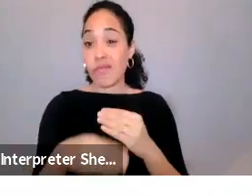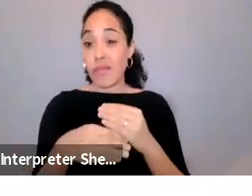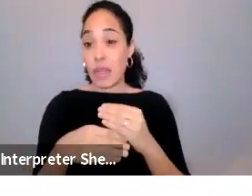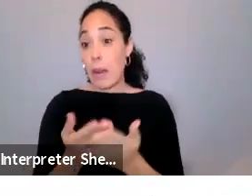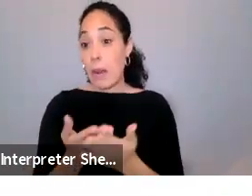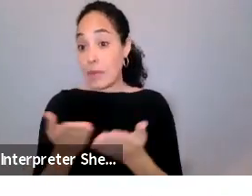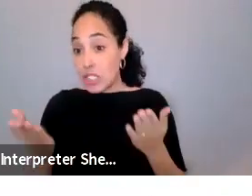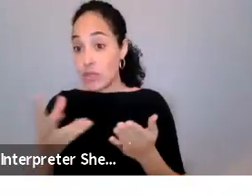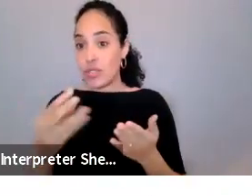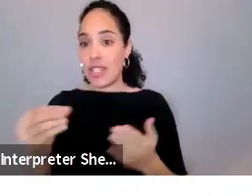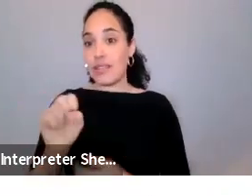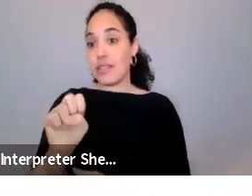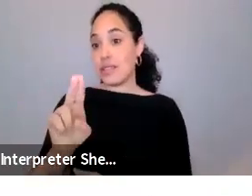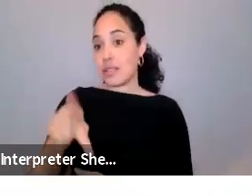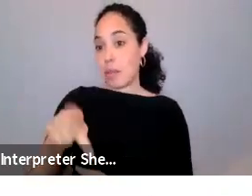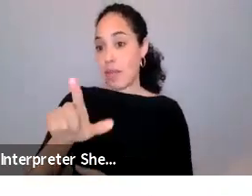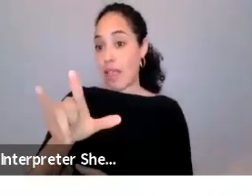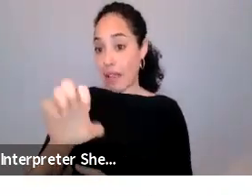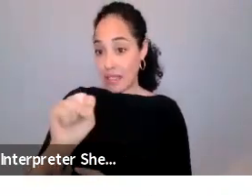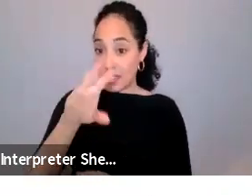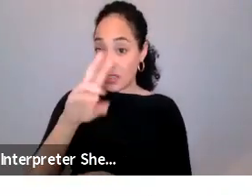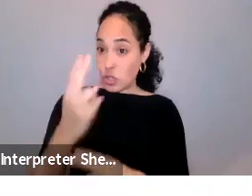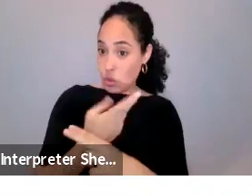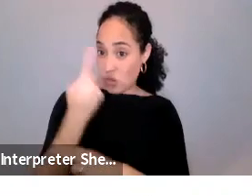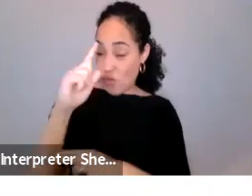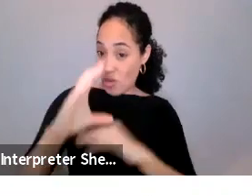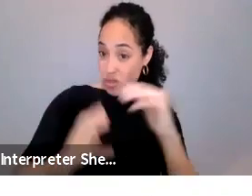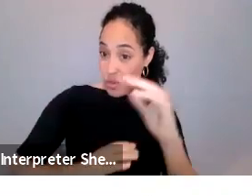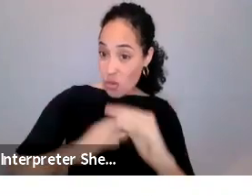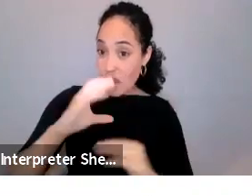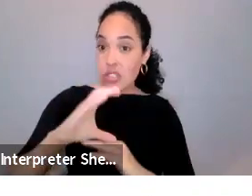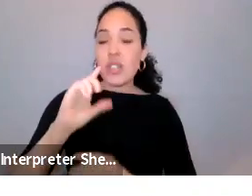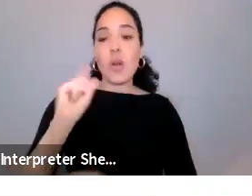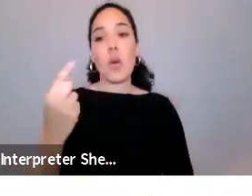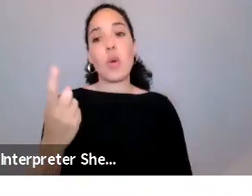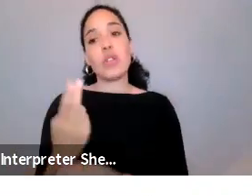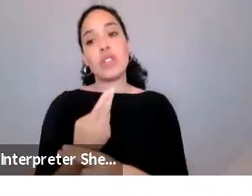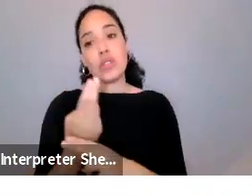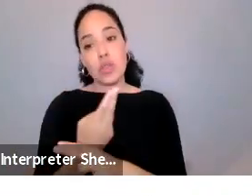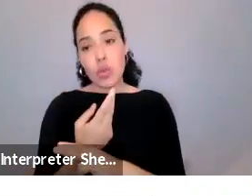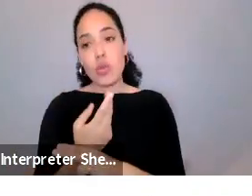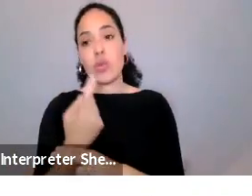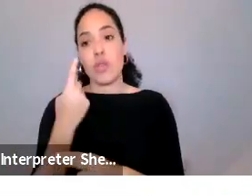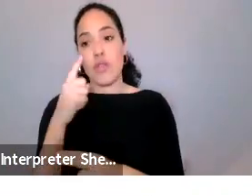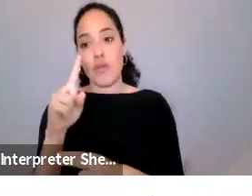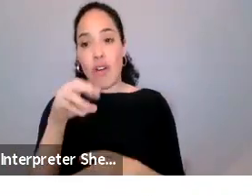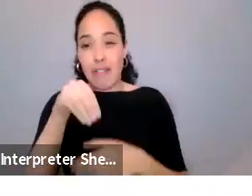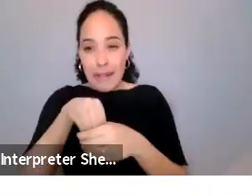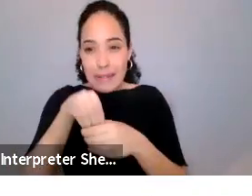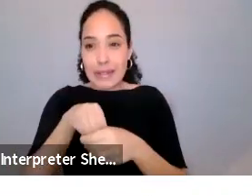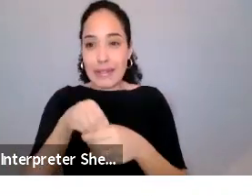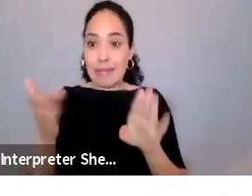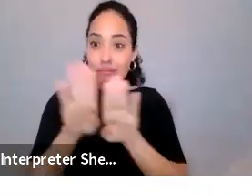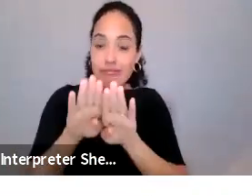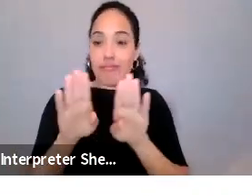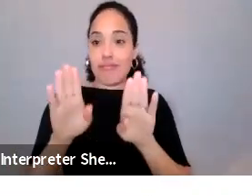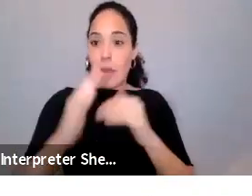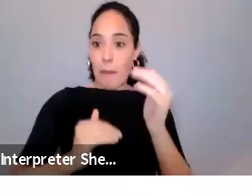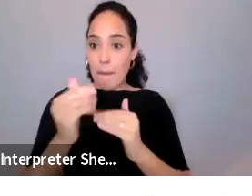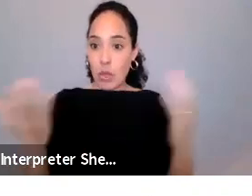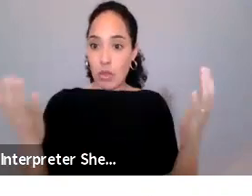will only be covered by the policy while these items are stored in a fully enclosed building at the insured location or on an